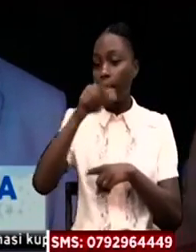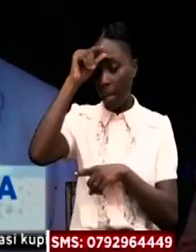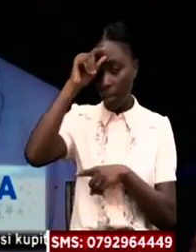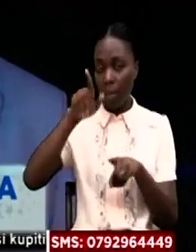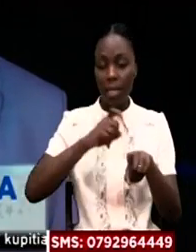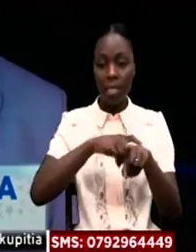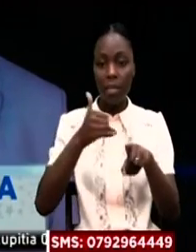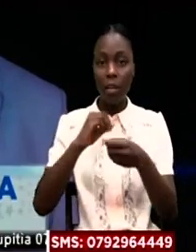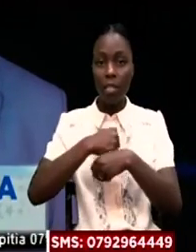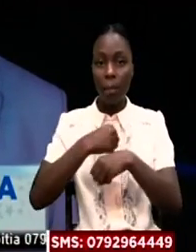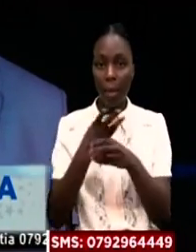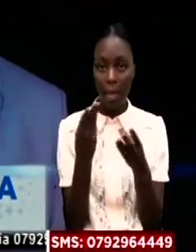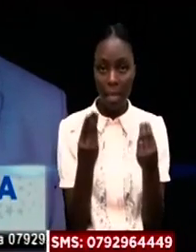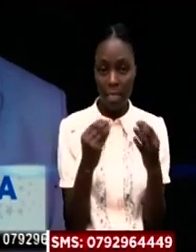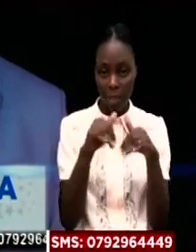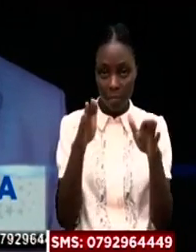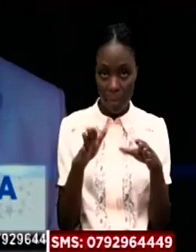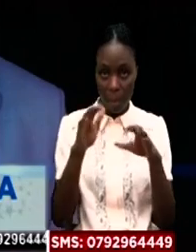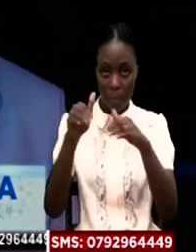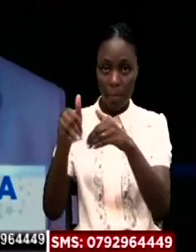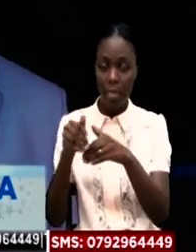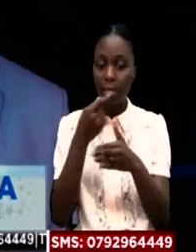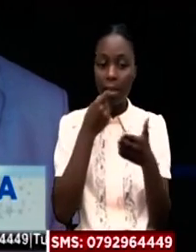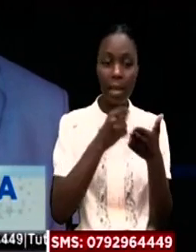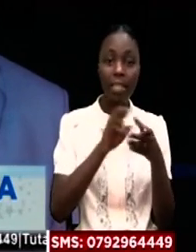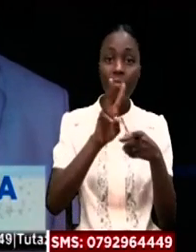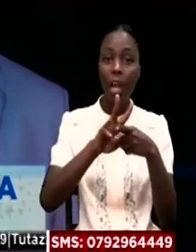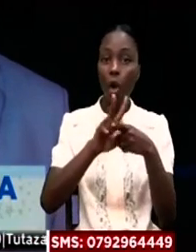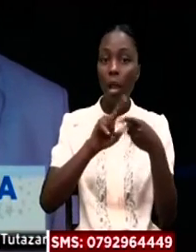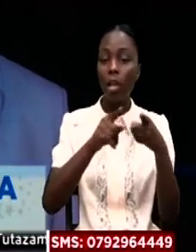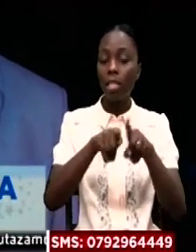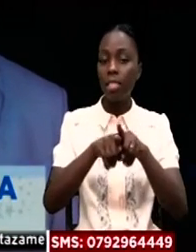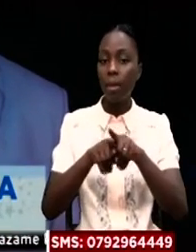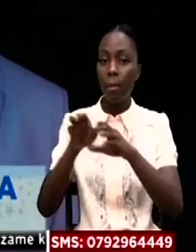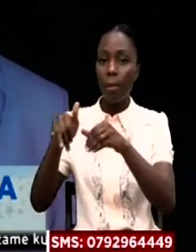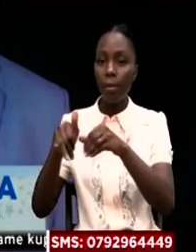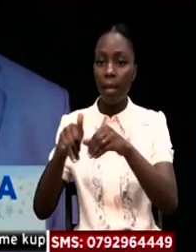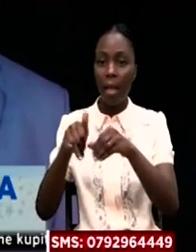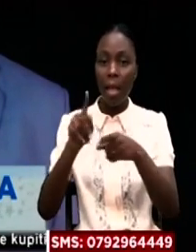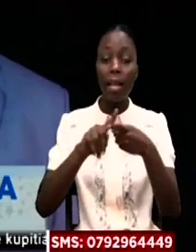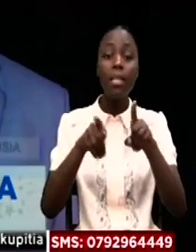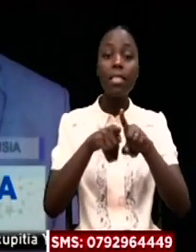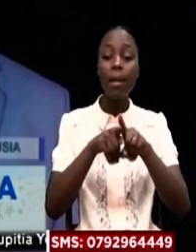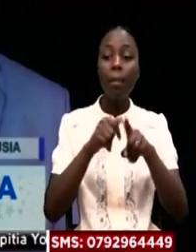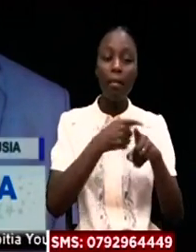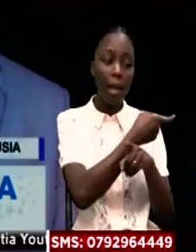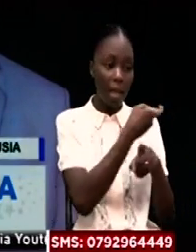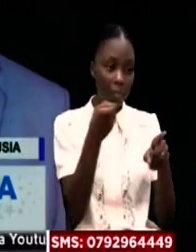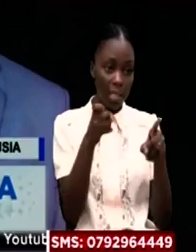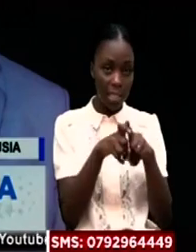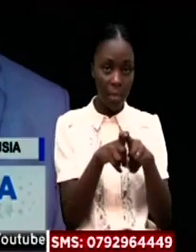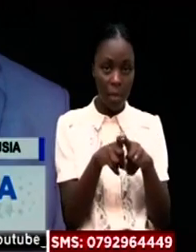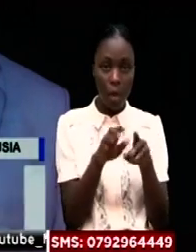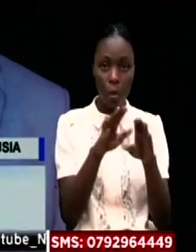is going to make it easy for the farmers to do rice For addition to do good planting of rice And even do harvesting as well as